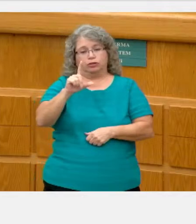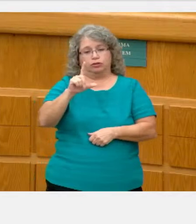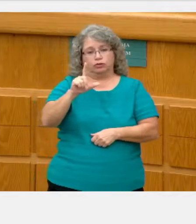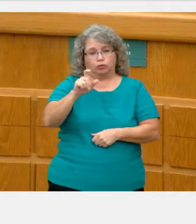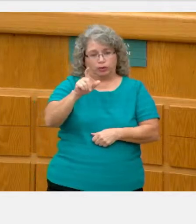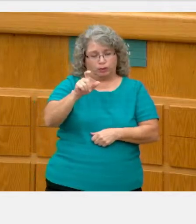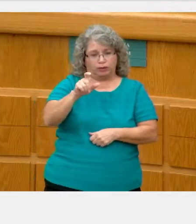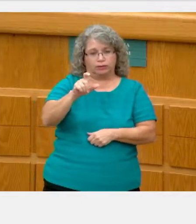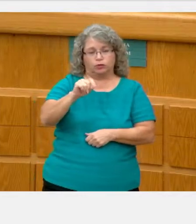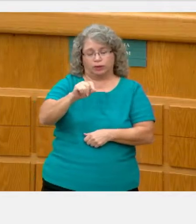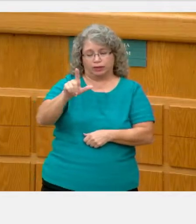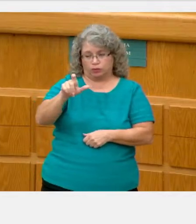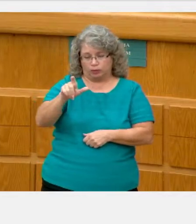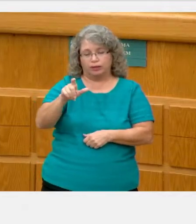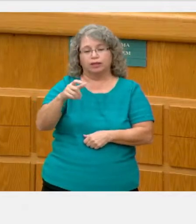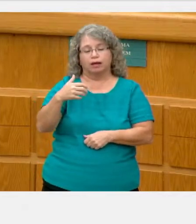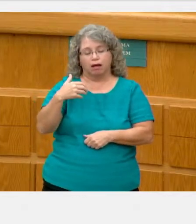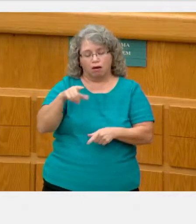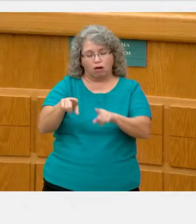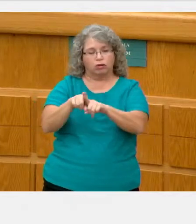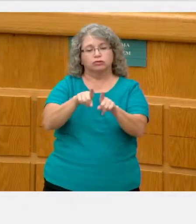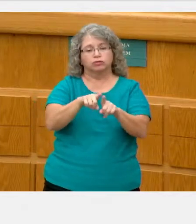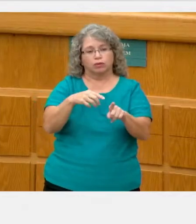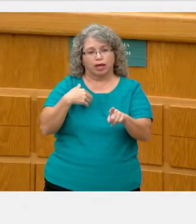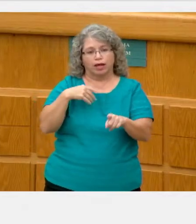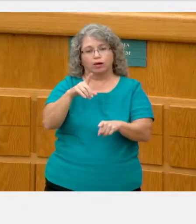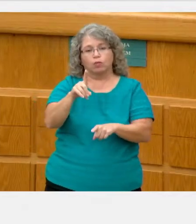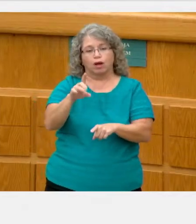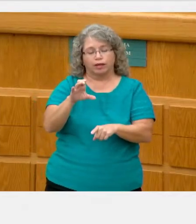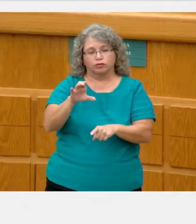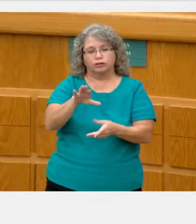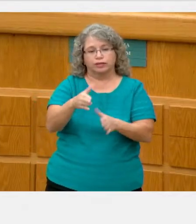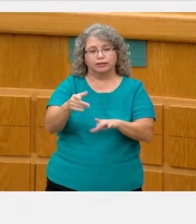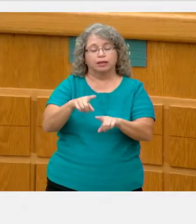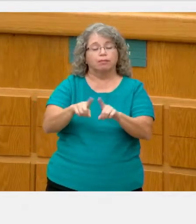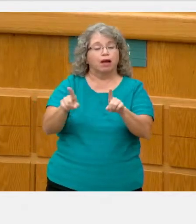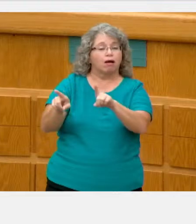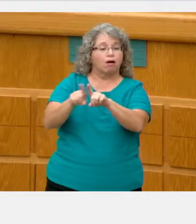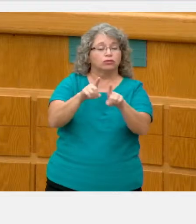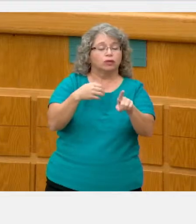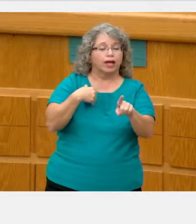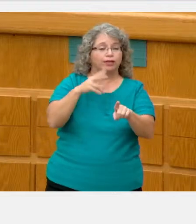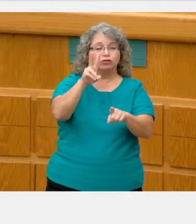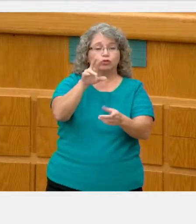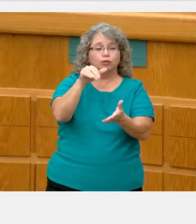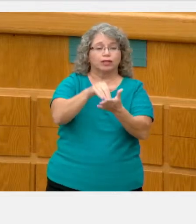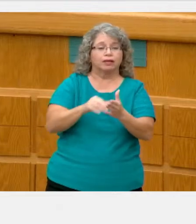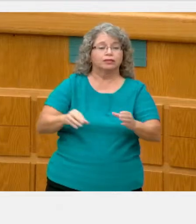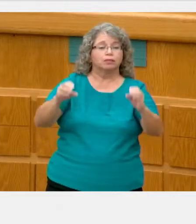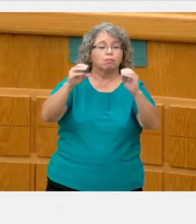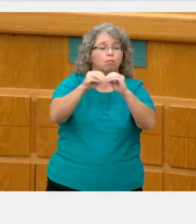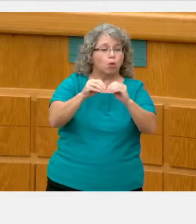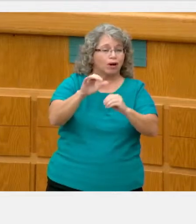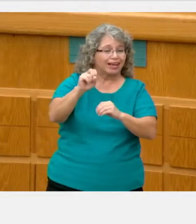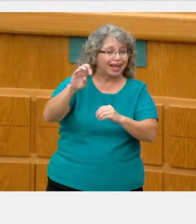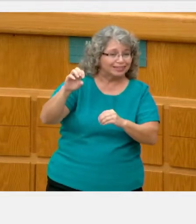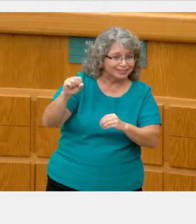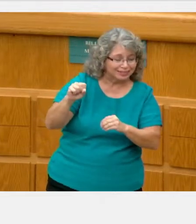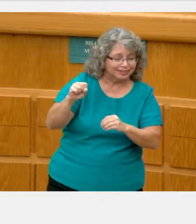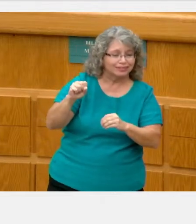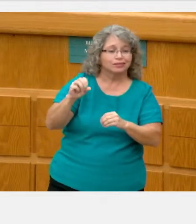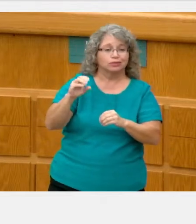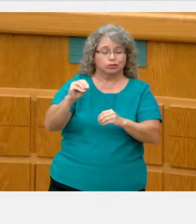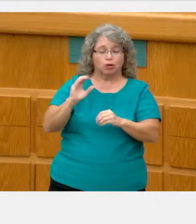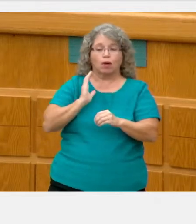180 deaths. But I will remind you that we had 2,000 more cases in the area. So our efforts at the rapid